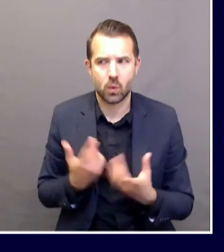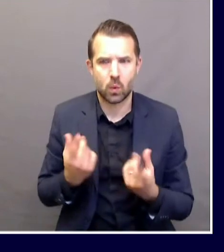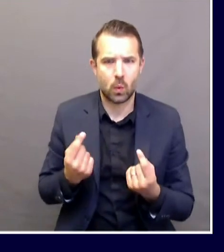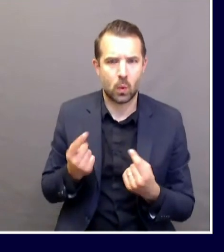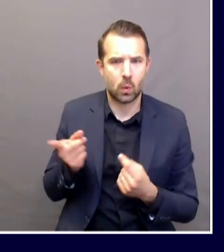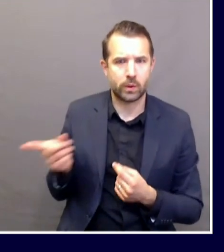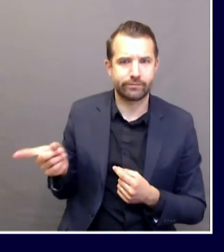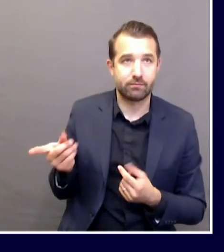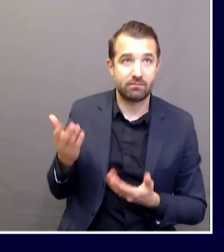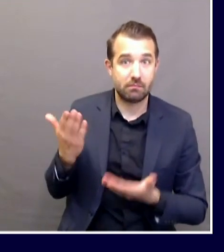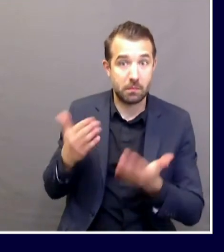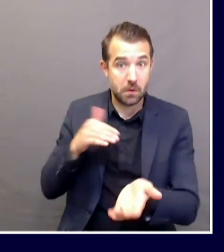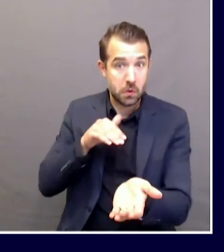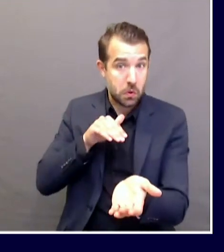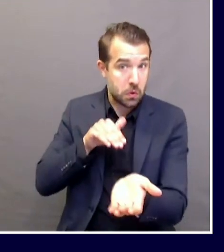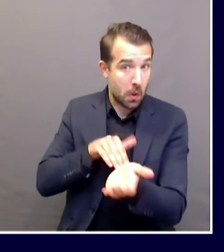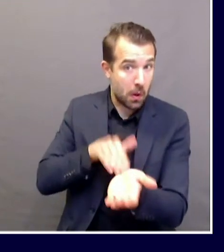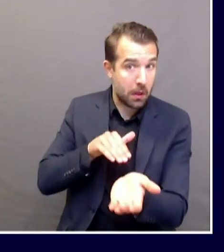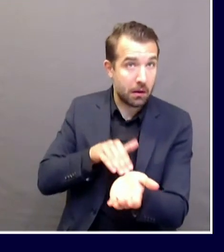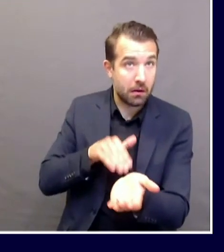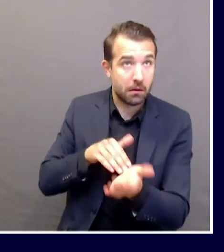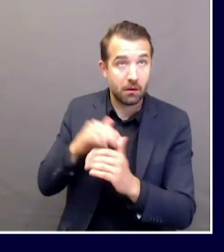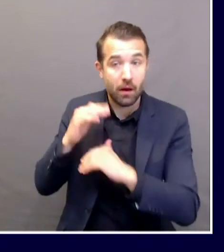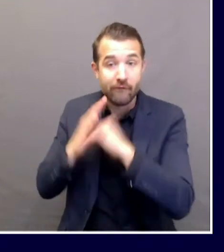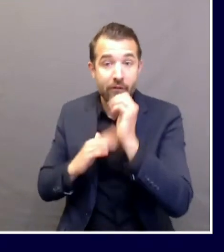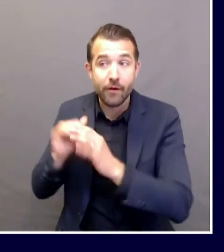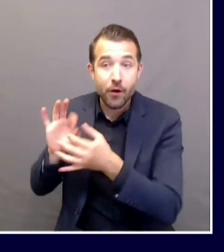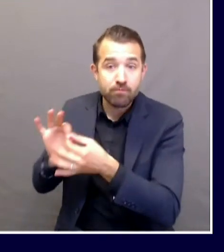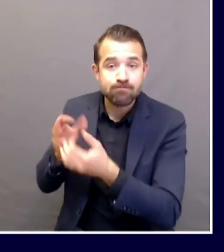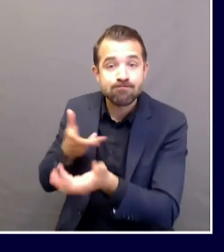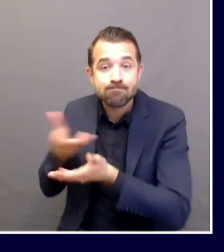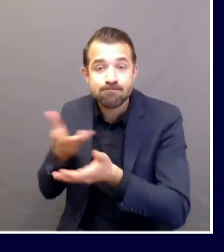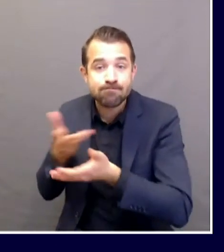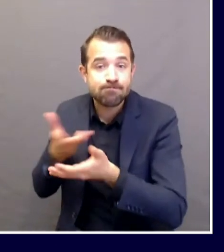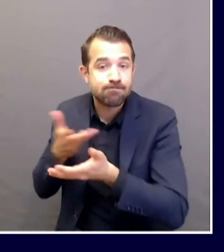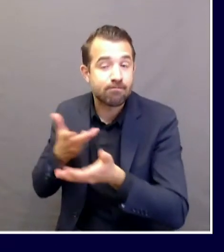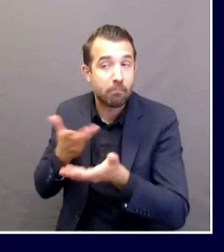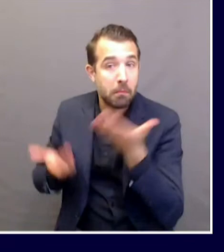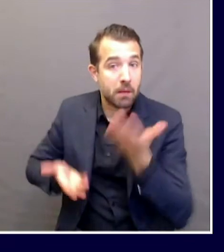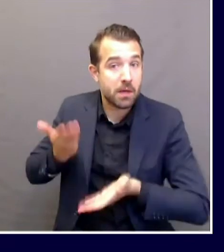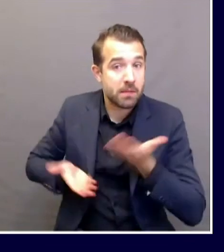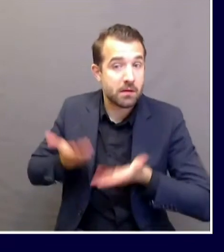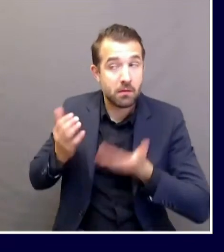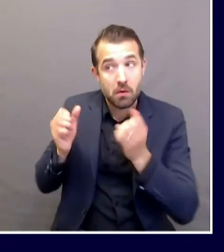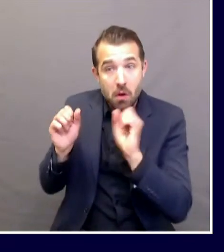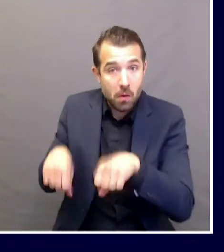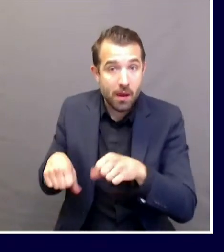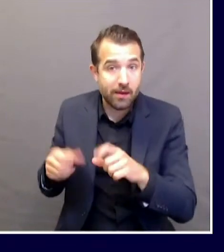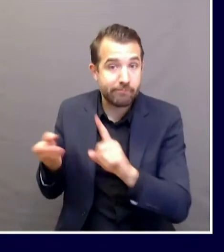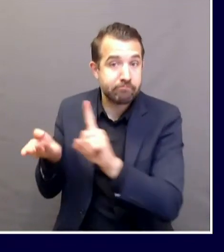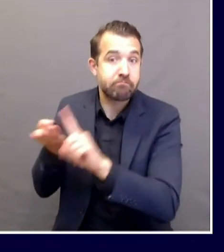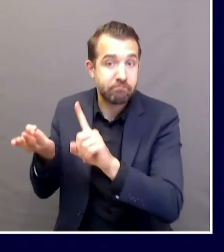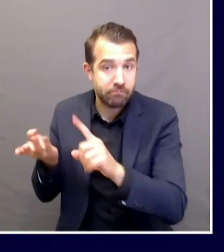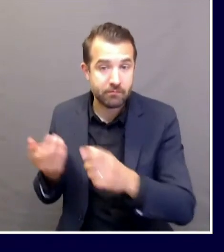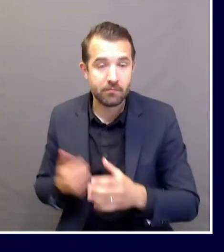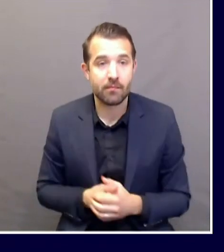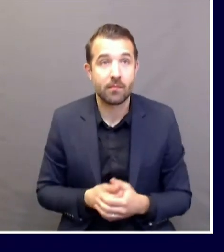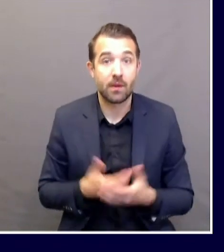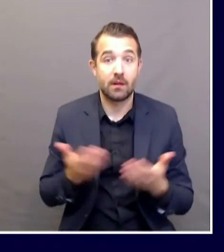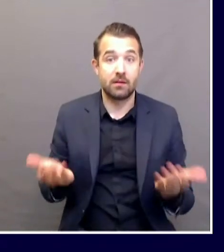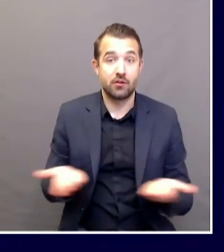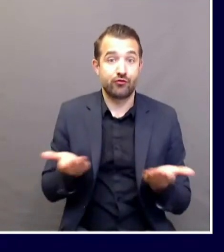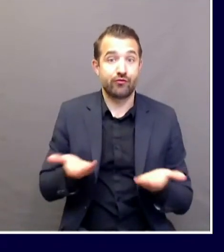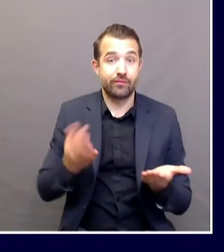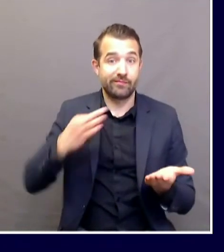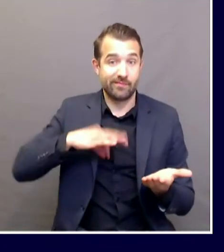of confidence will never materialize here in Maine. Possibility. What we're doing is planning for how we talk to different